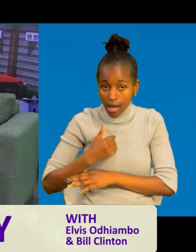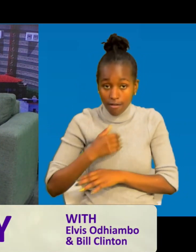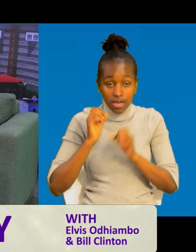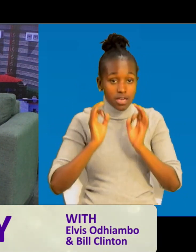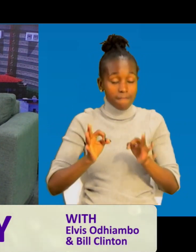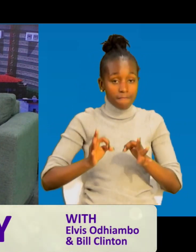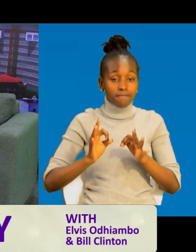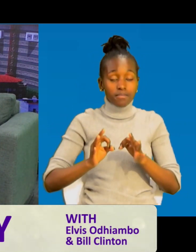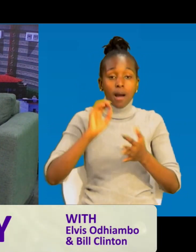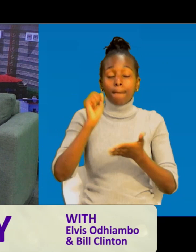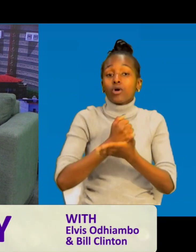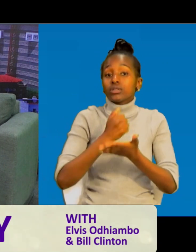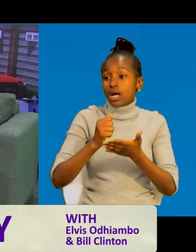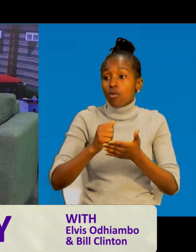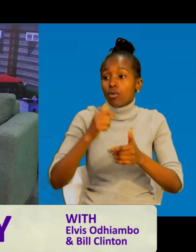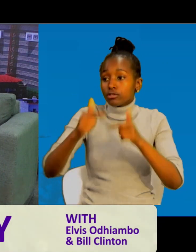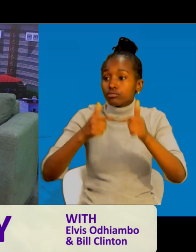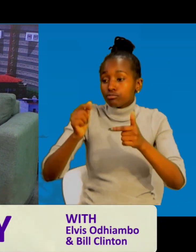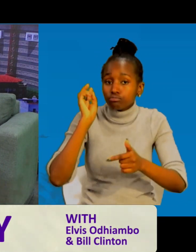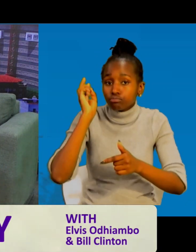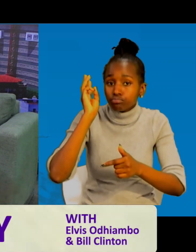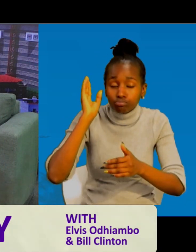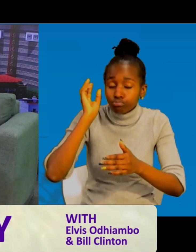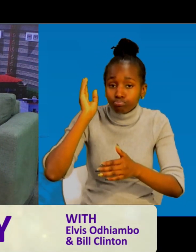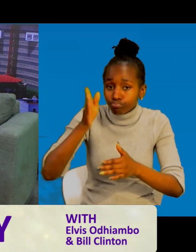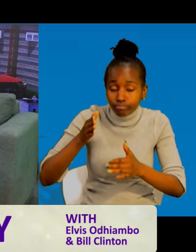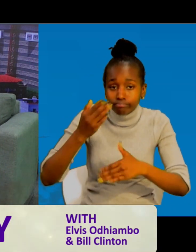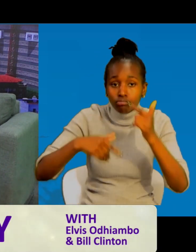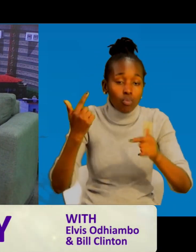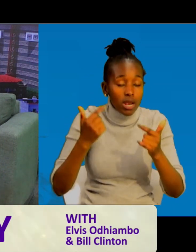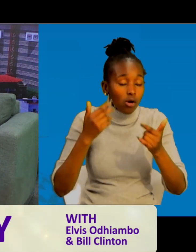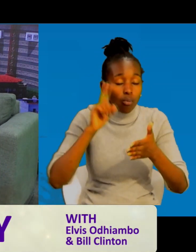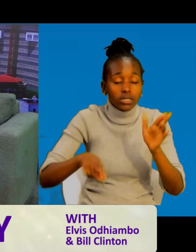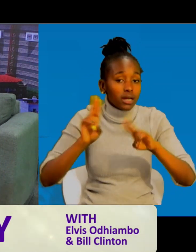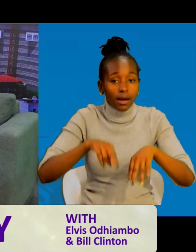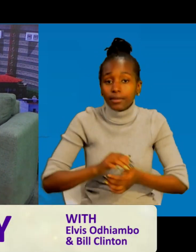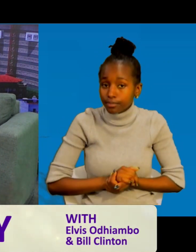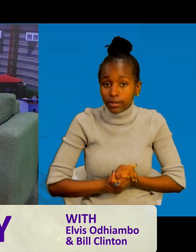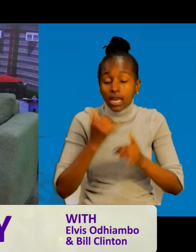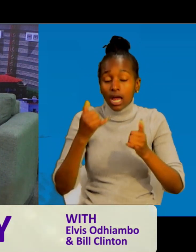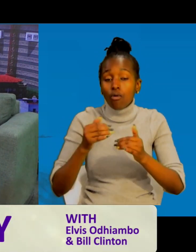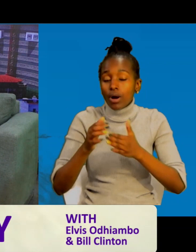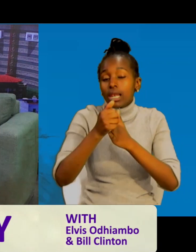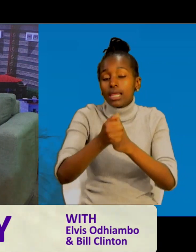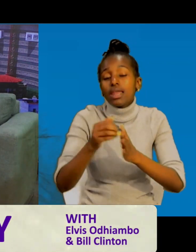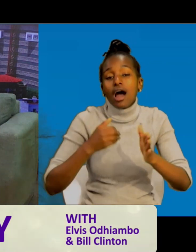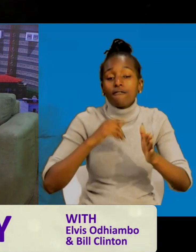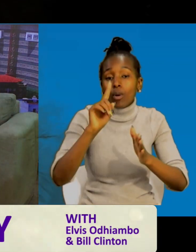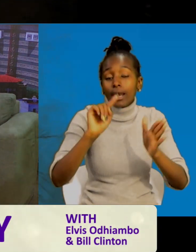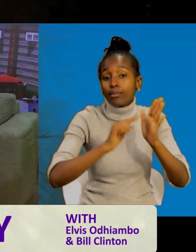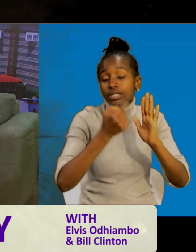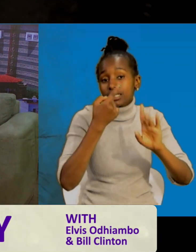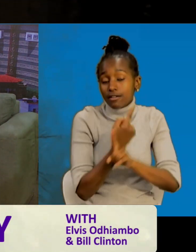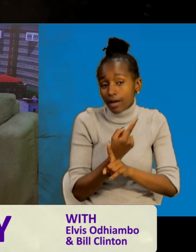are title contenders? So far, they are still leading the KPL title despite there are 1 point difference between them and second place